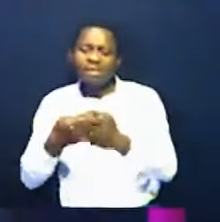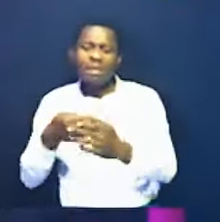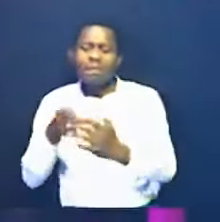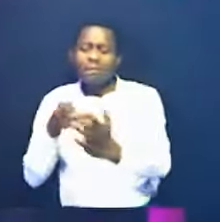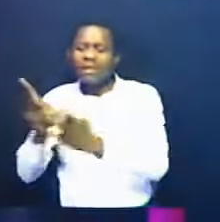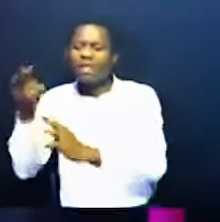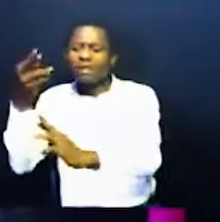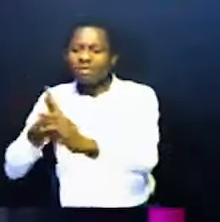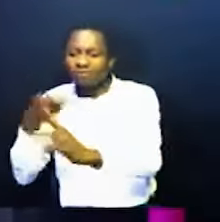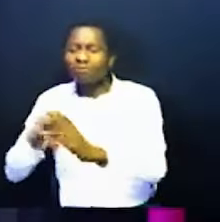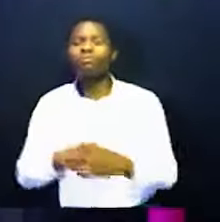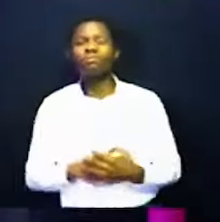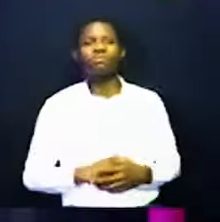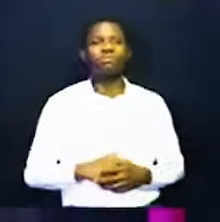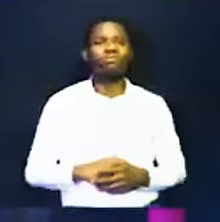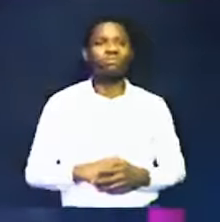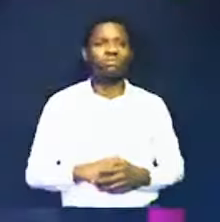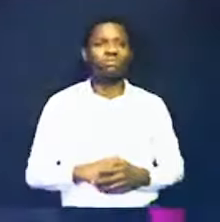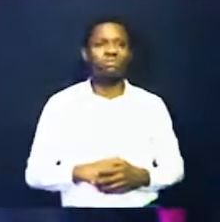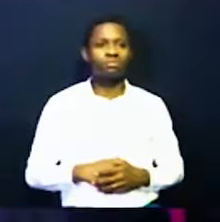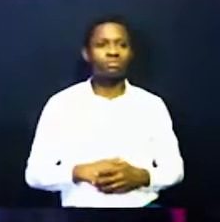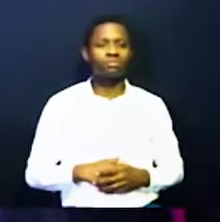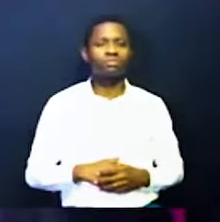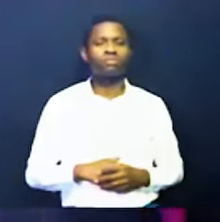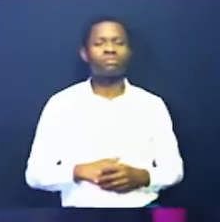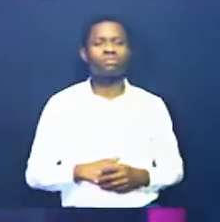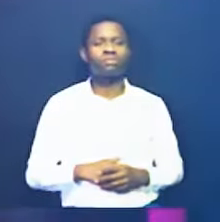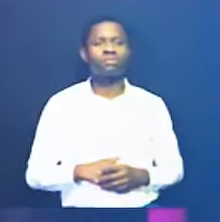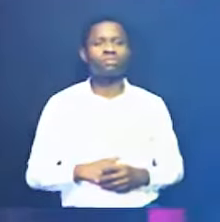any time that the rents